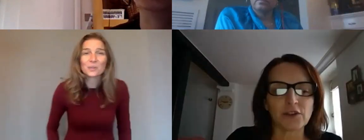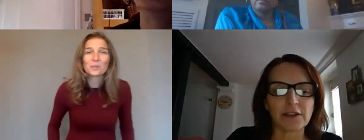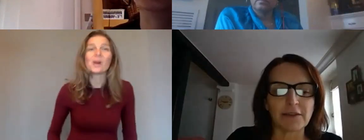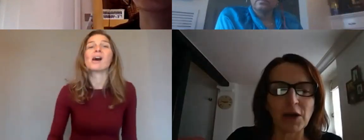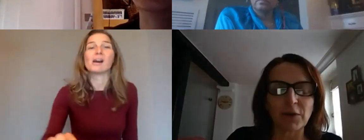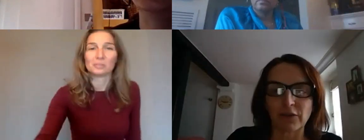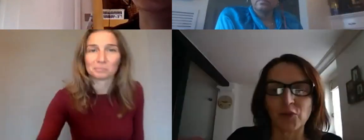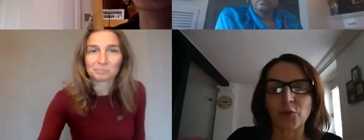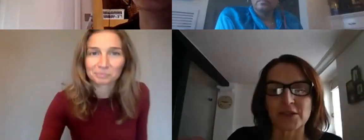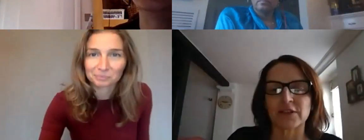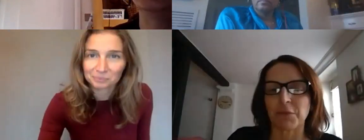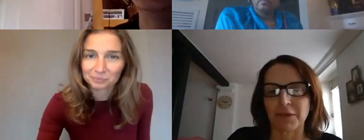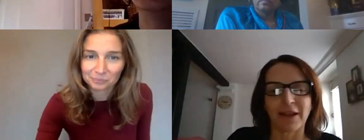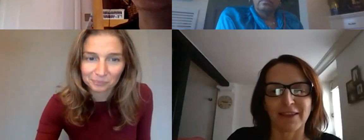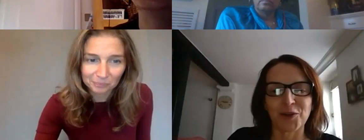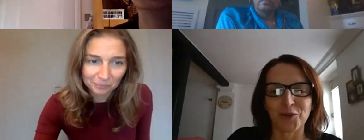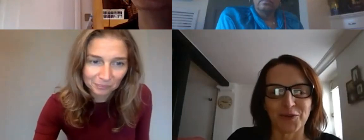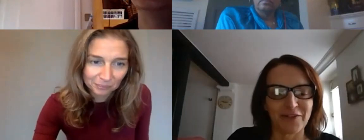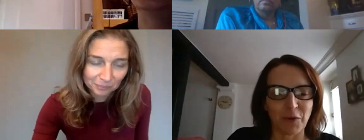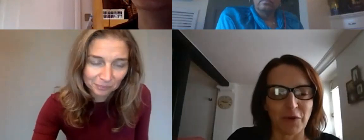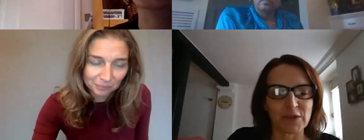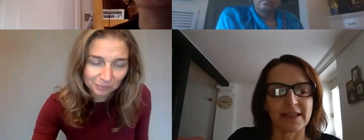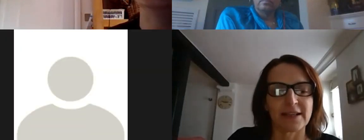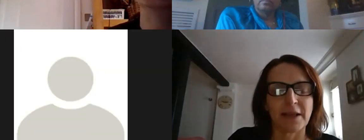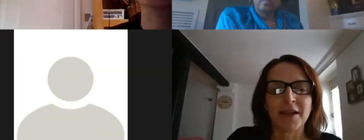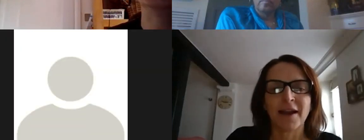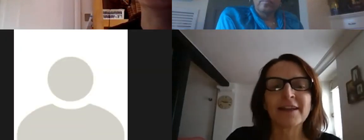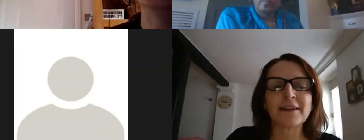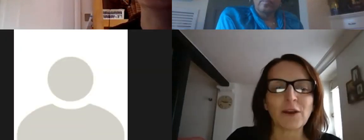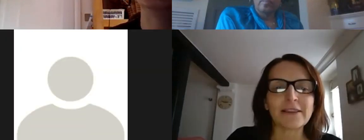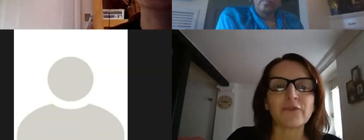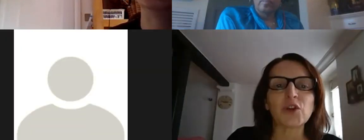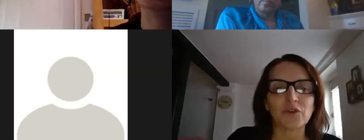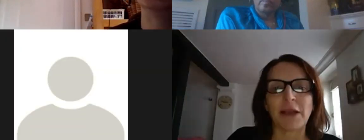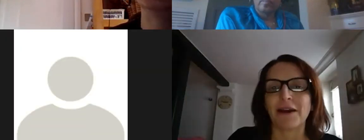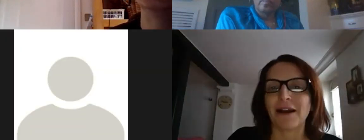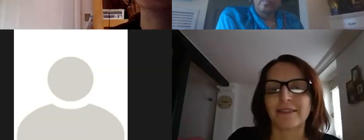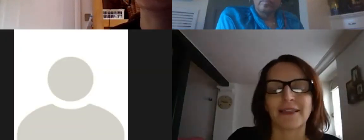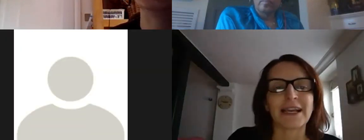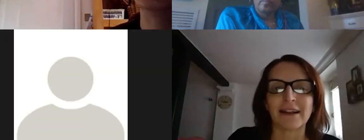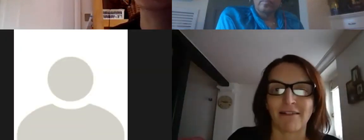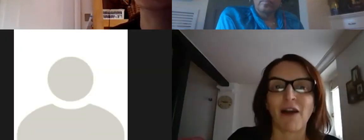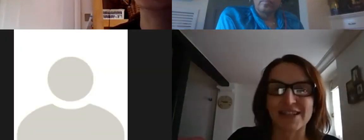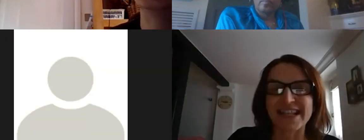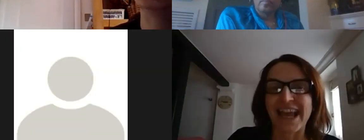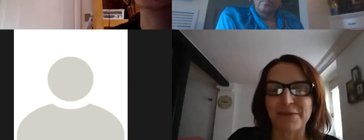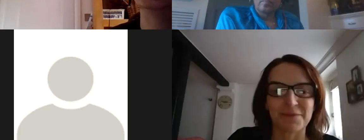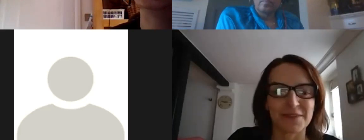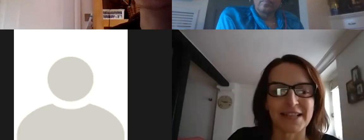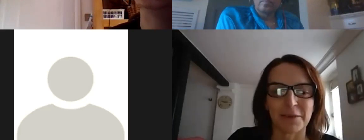that, there were quite a few questions coming in, and thank you everyone for sending them. I think quite a few of them, I think, are around